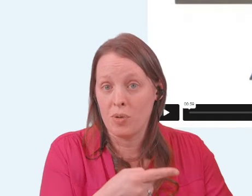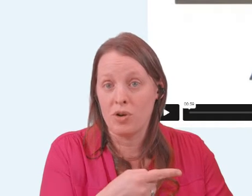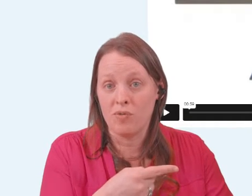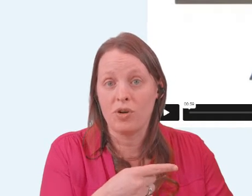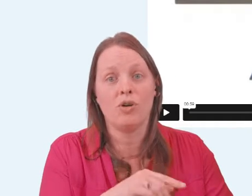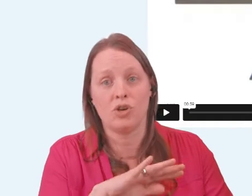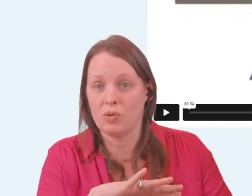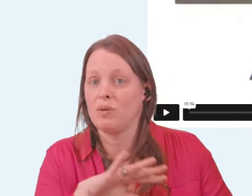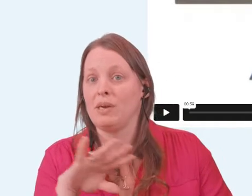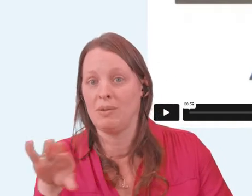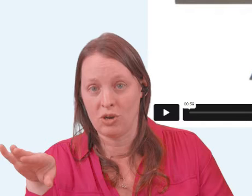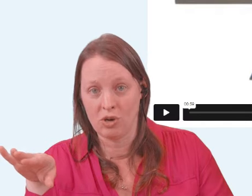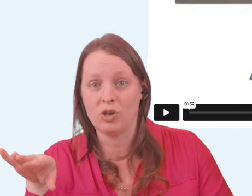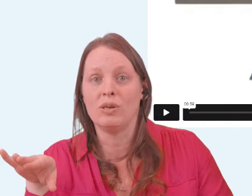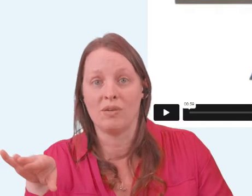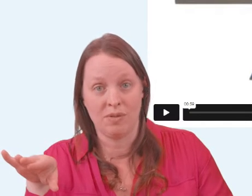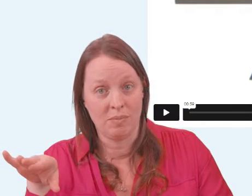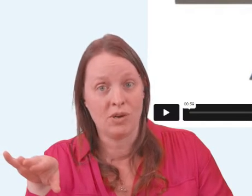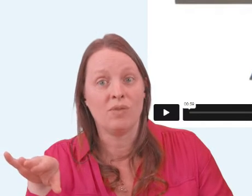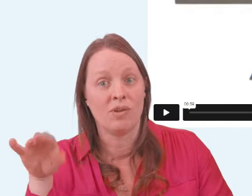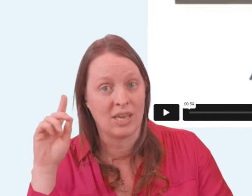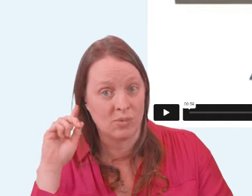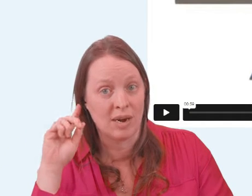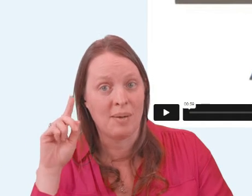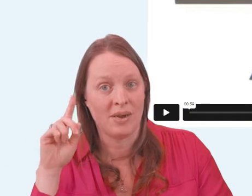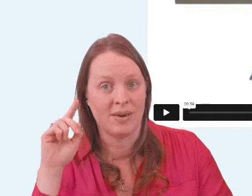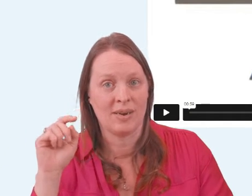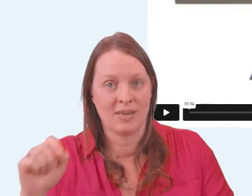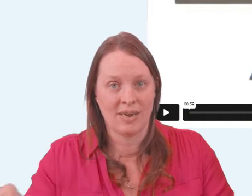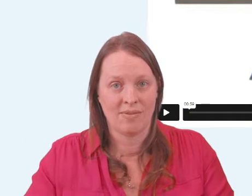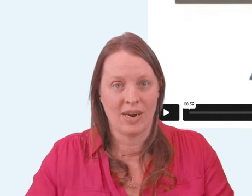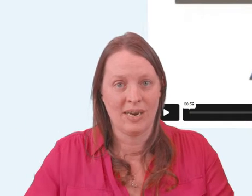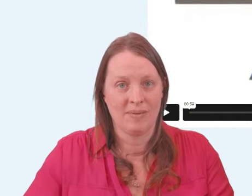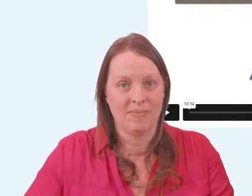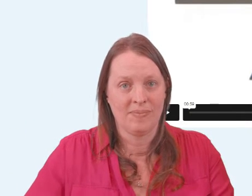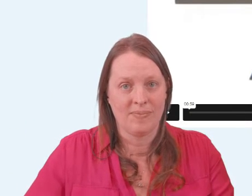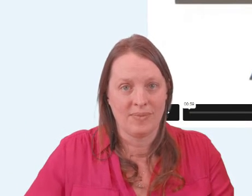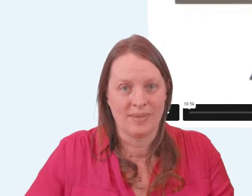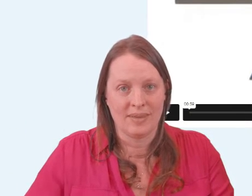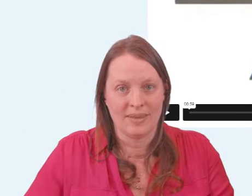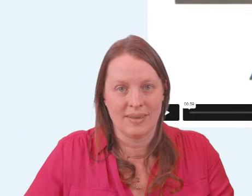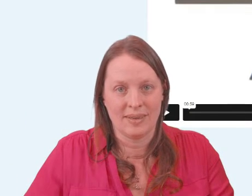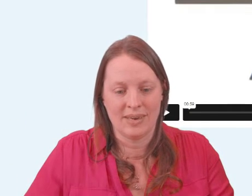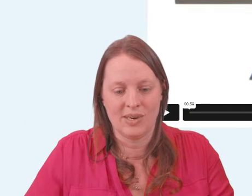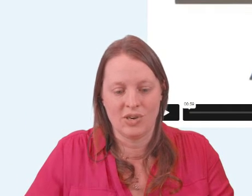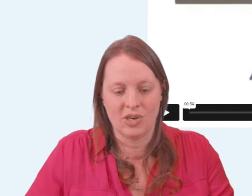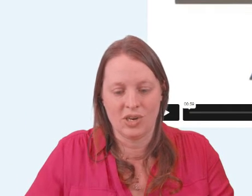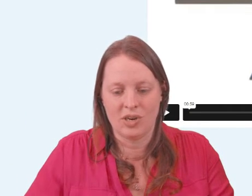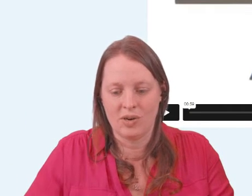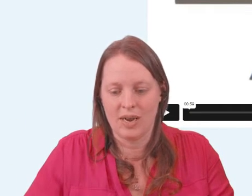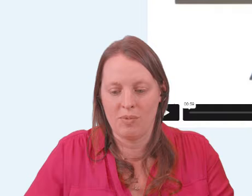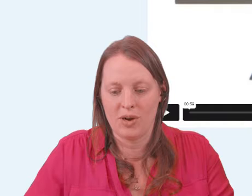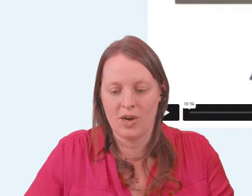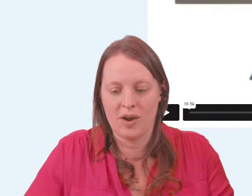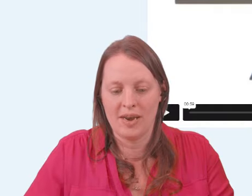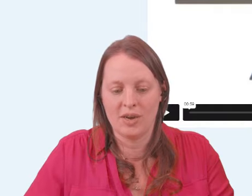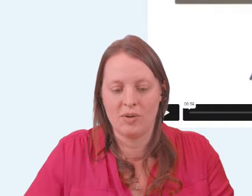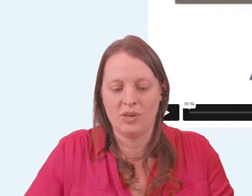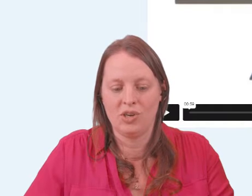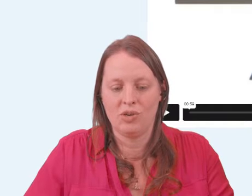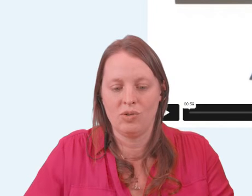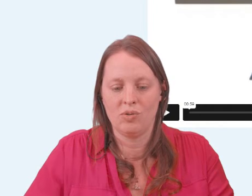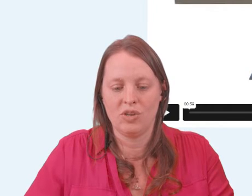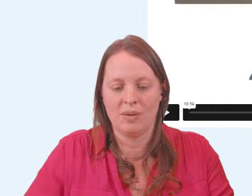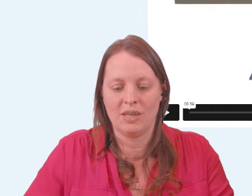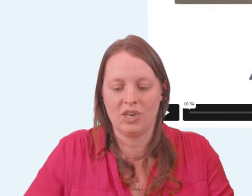a roll maneuver, or should we be going to a different maneuver. That's what I'm hearing. Is that right? Yes. Understood. Okay, we're going to go ahead and